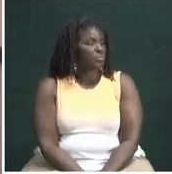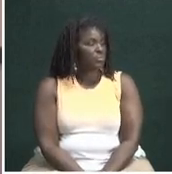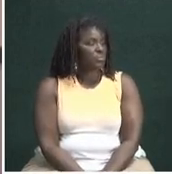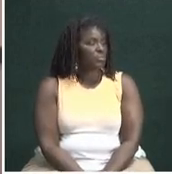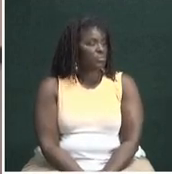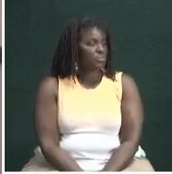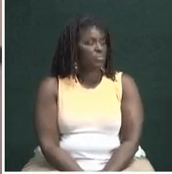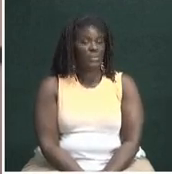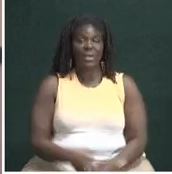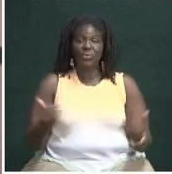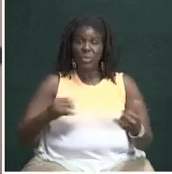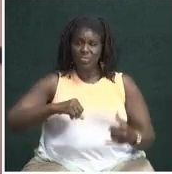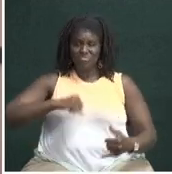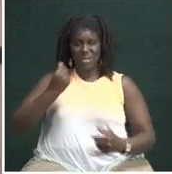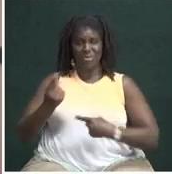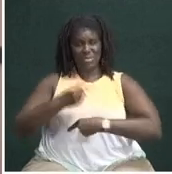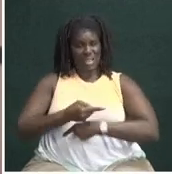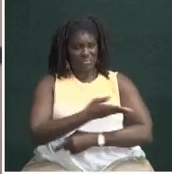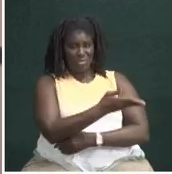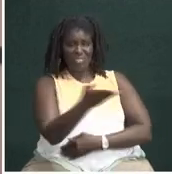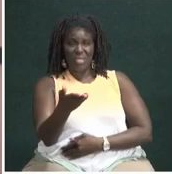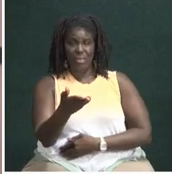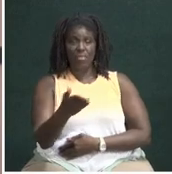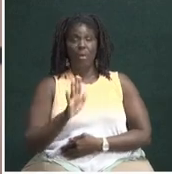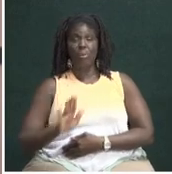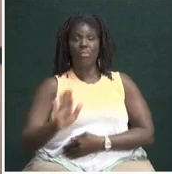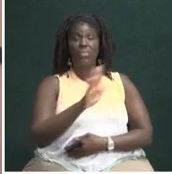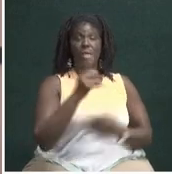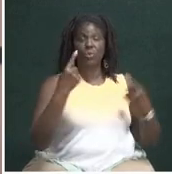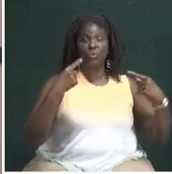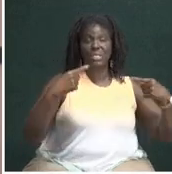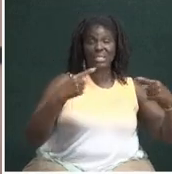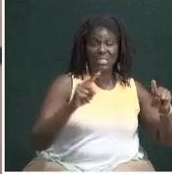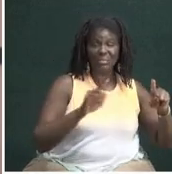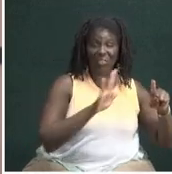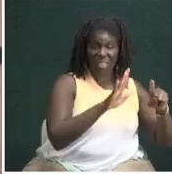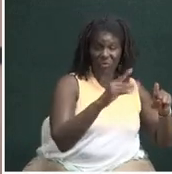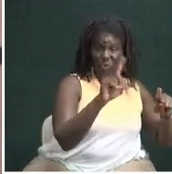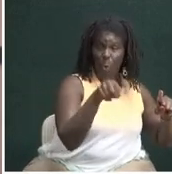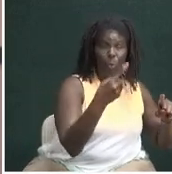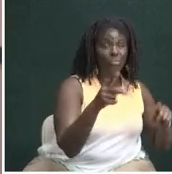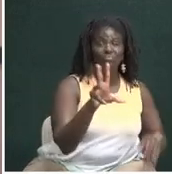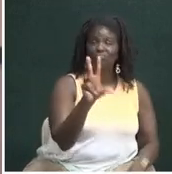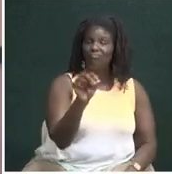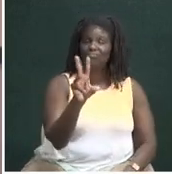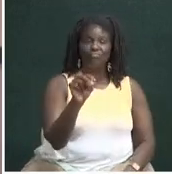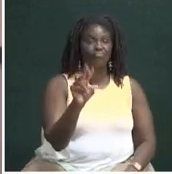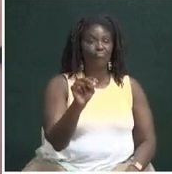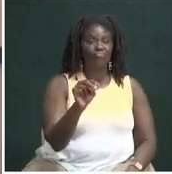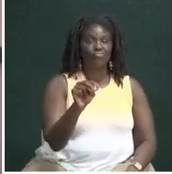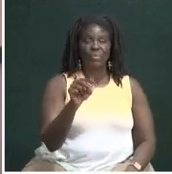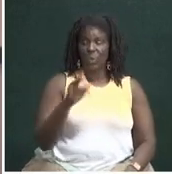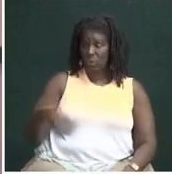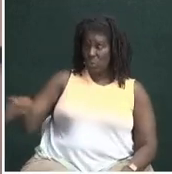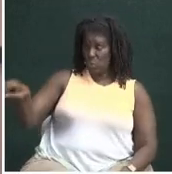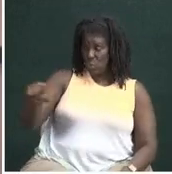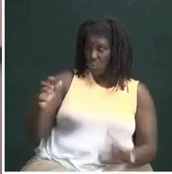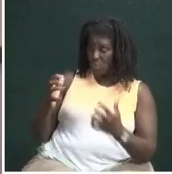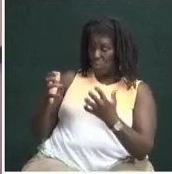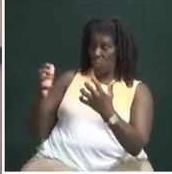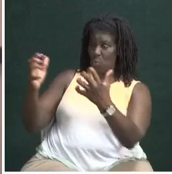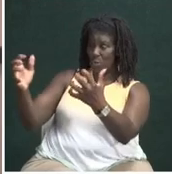This is a proud date for them, but their success is not theirs alone. For those of you in the